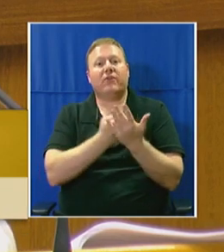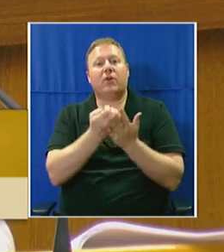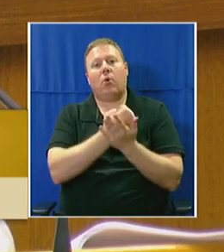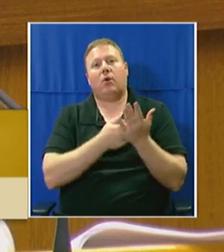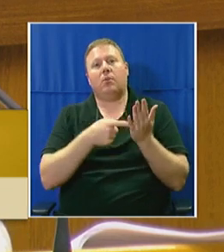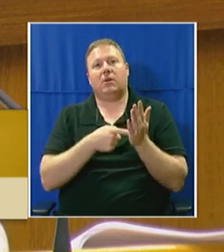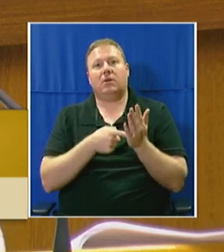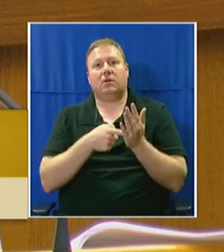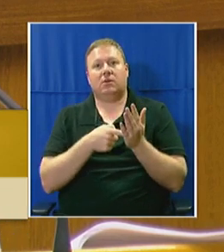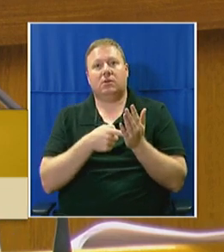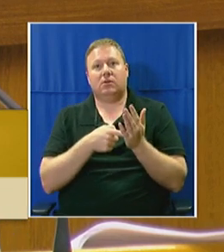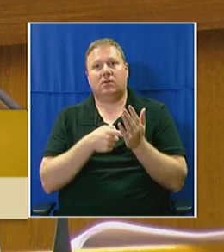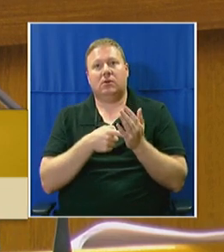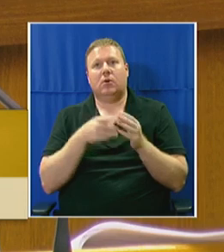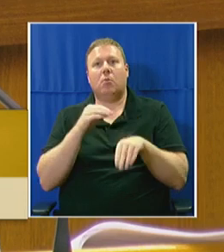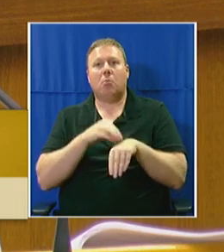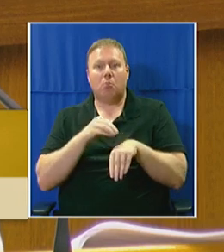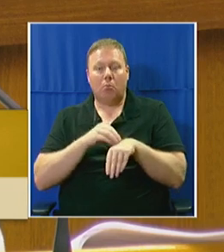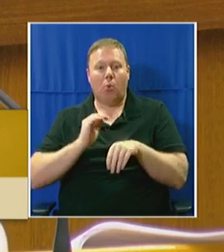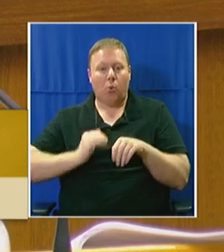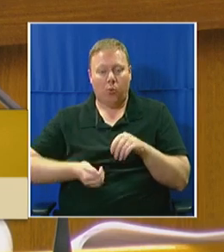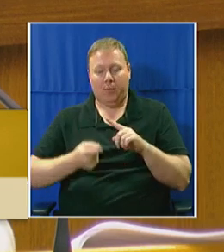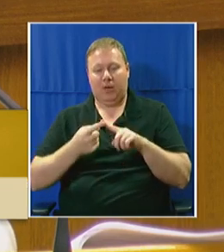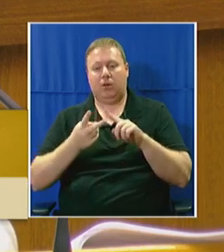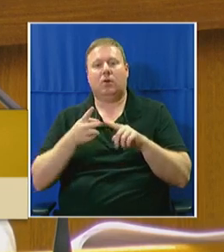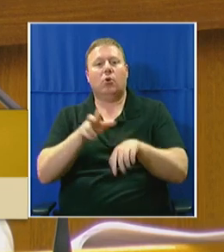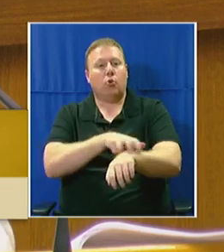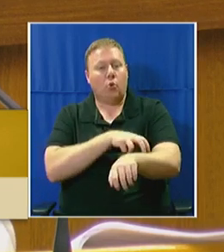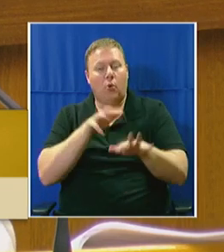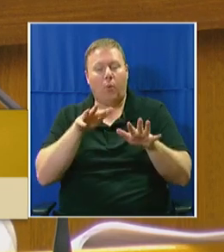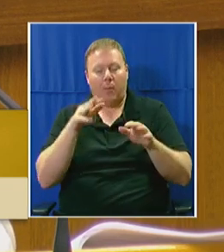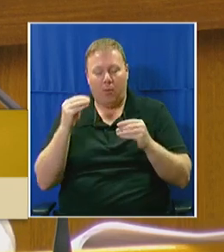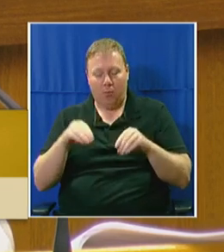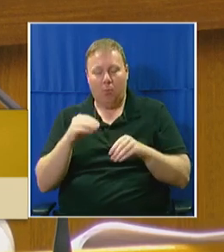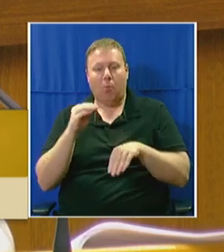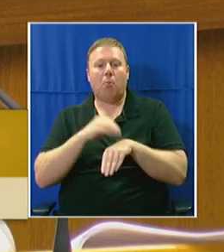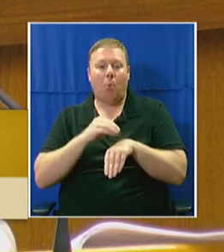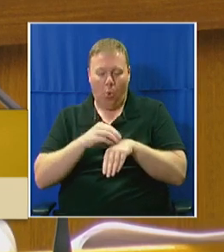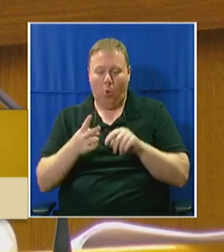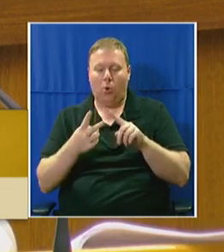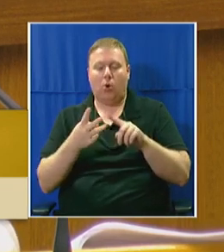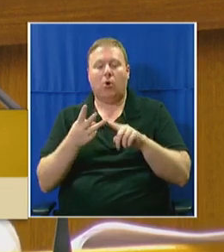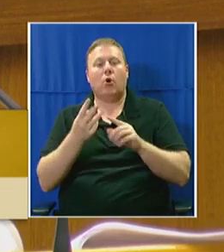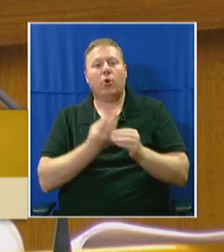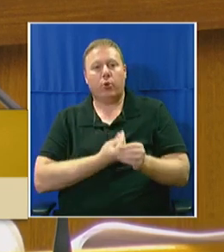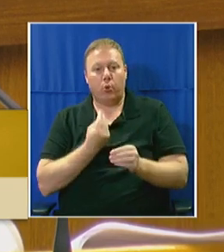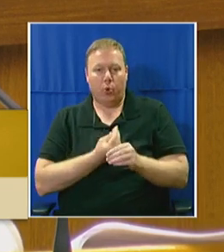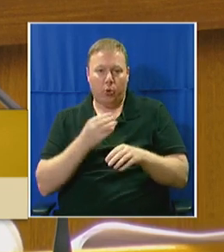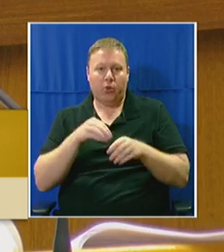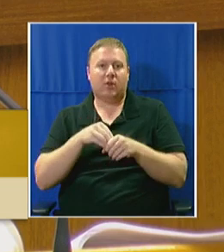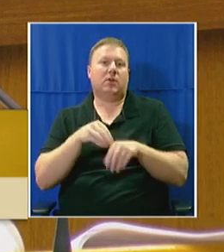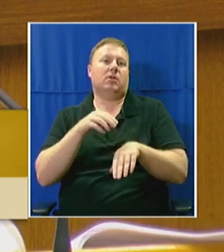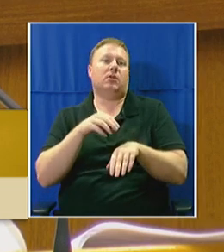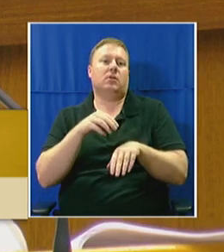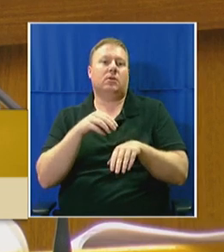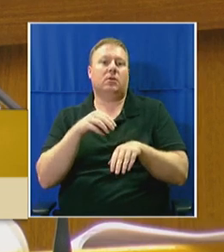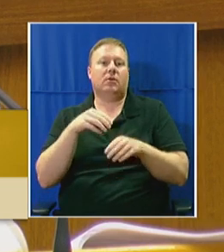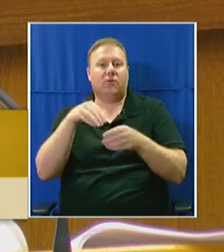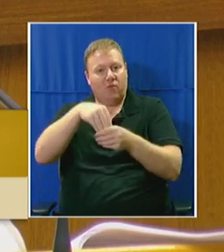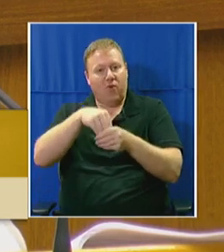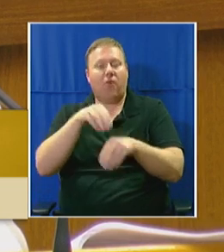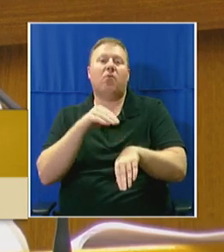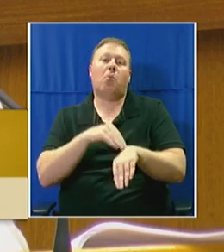draw more women more rural people and more youth into the economy TR programs that extend ownership